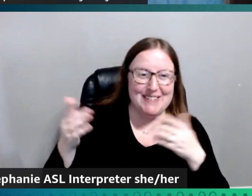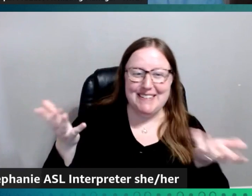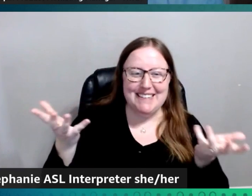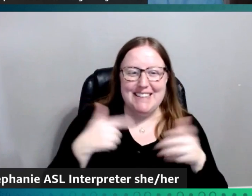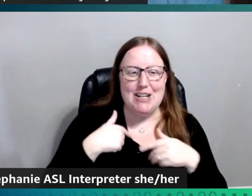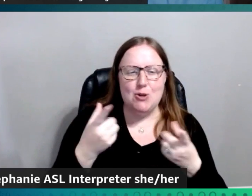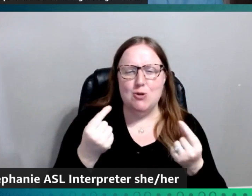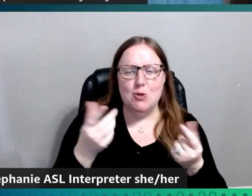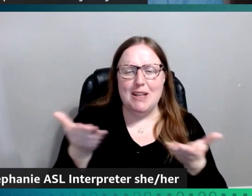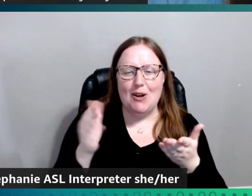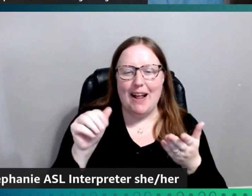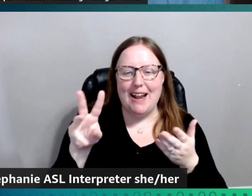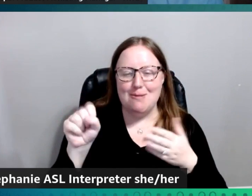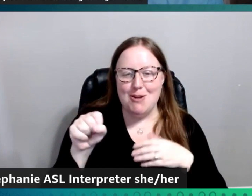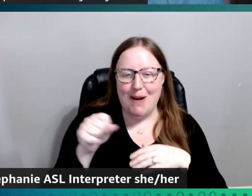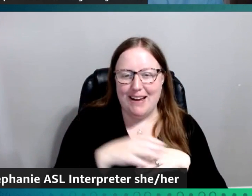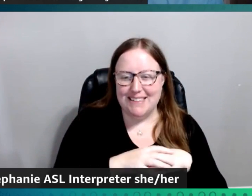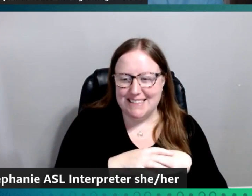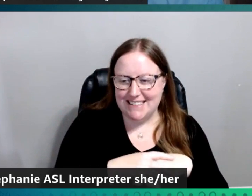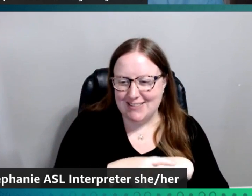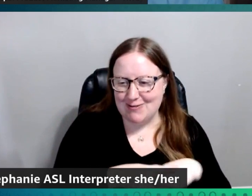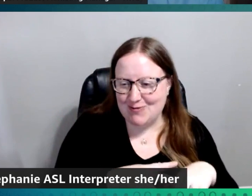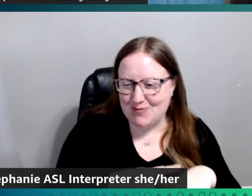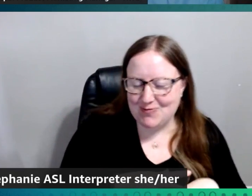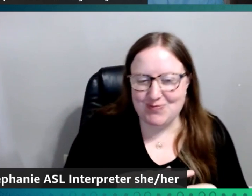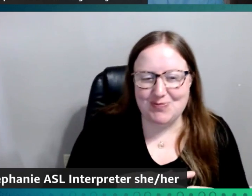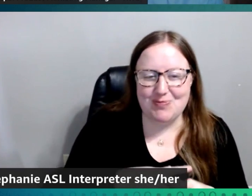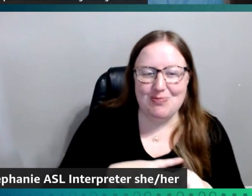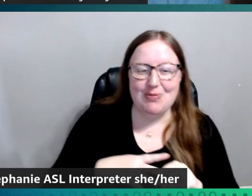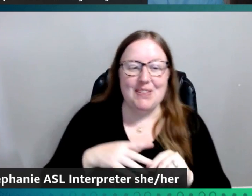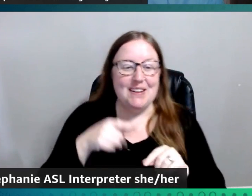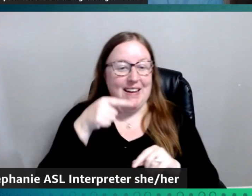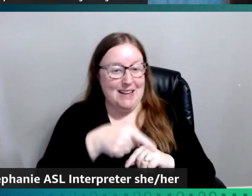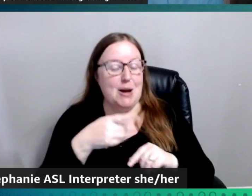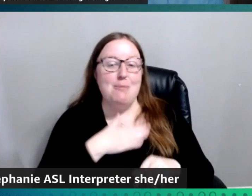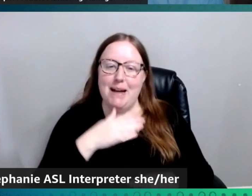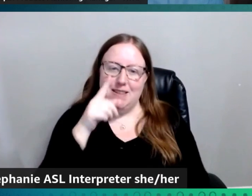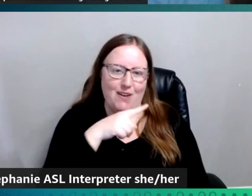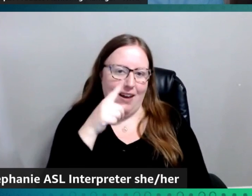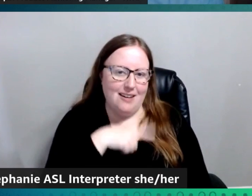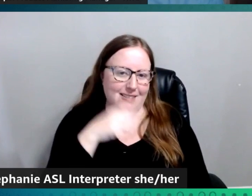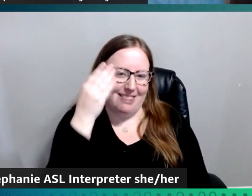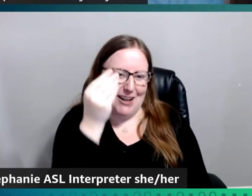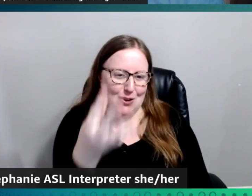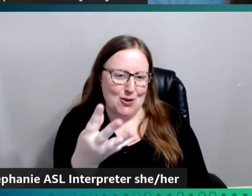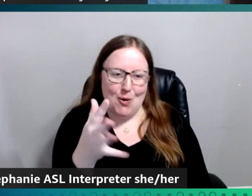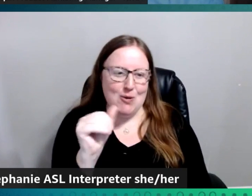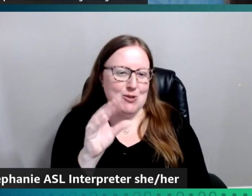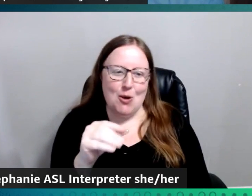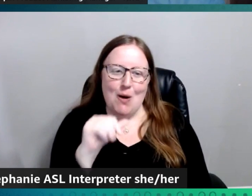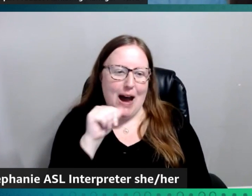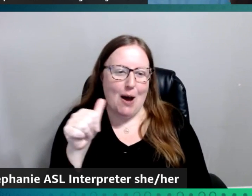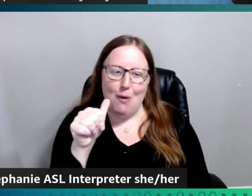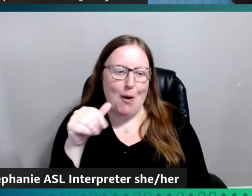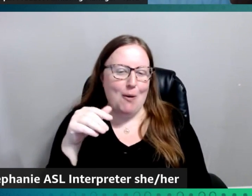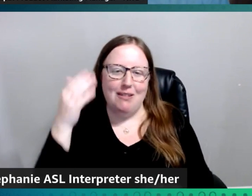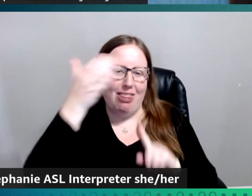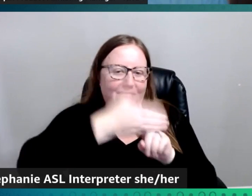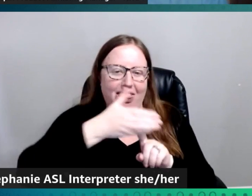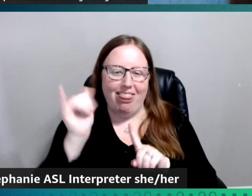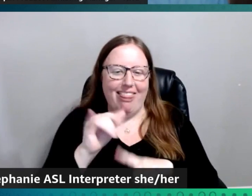at AWS, and Well, what are we and going to be? full disclosure, this one is fake, right? And so, I'm not going to pretend it's a real one